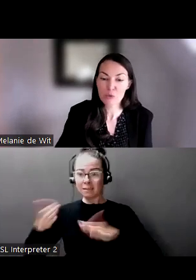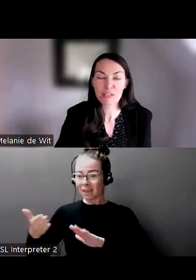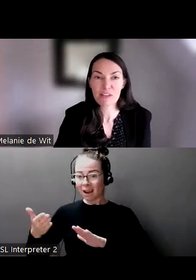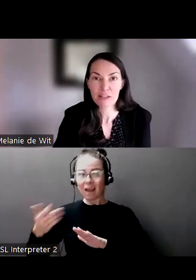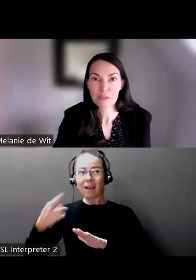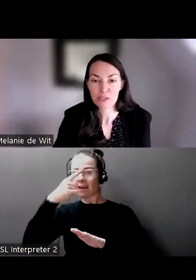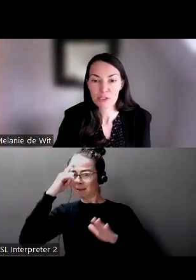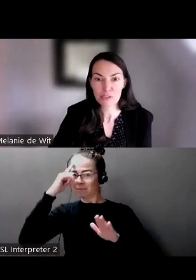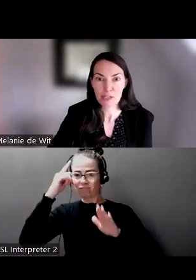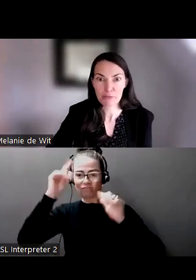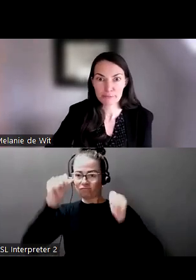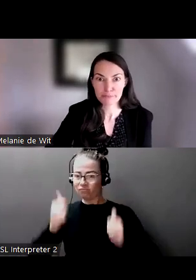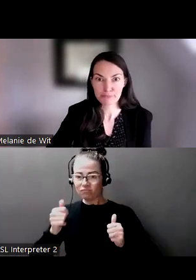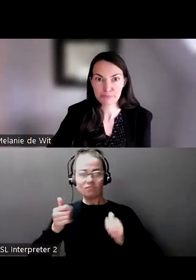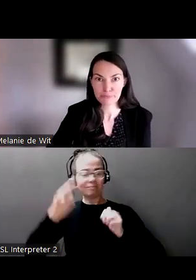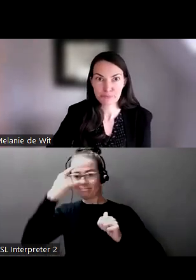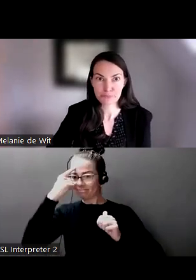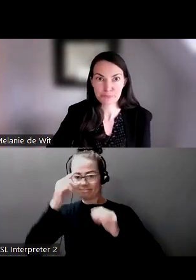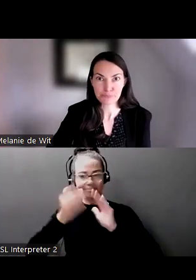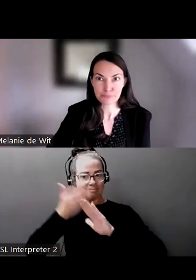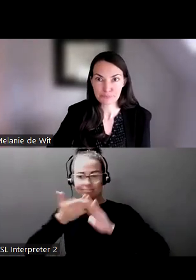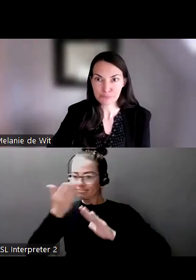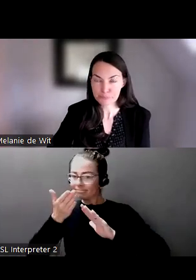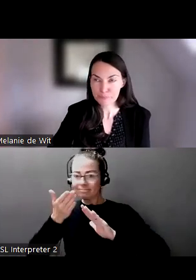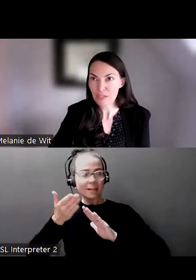attorney is only valid when you're alive.